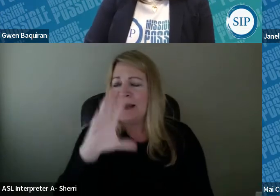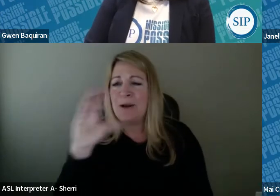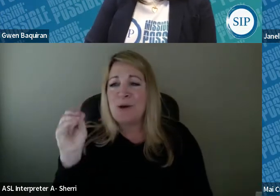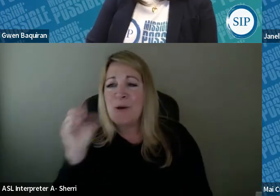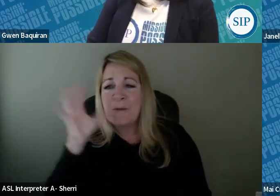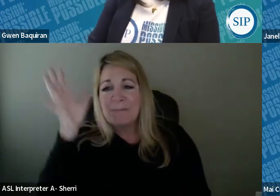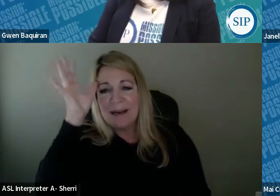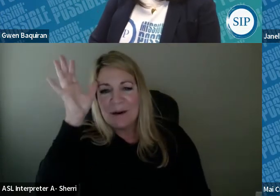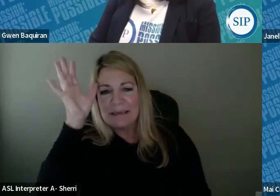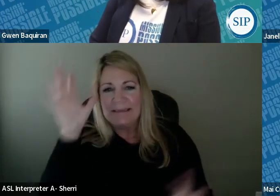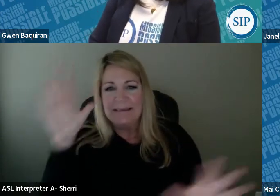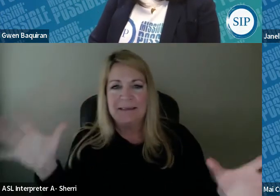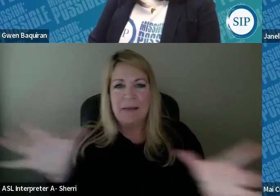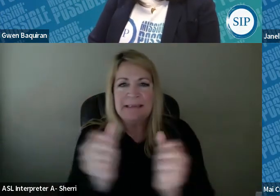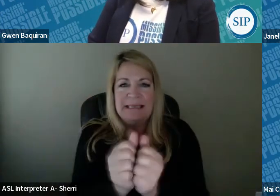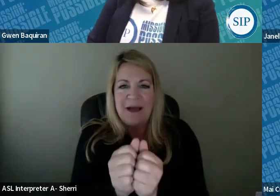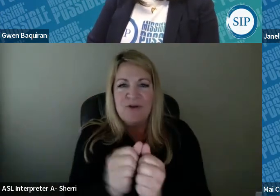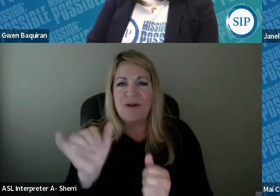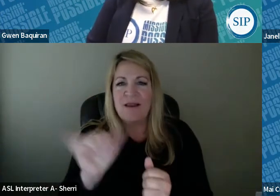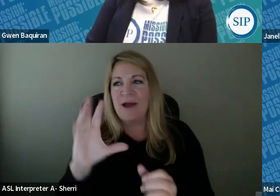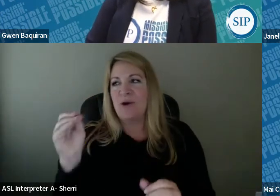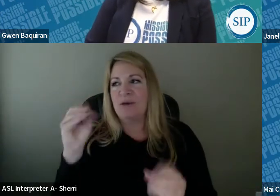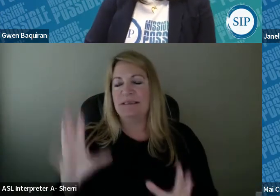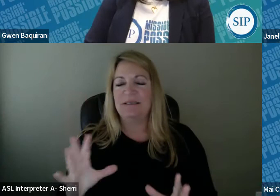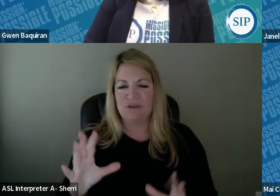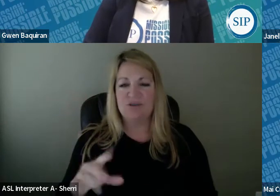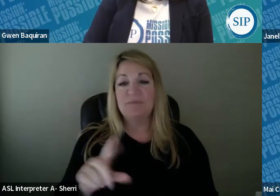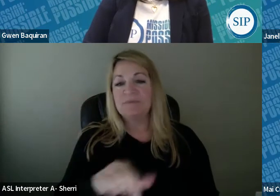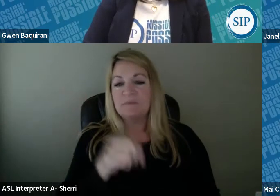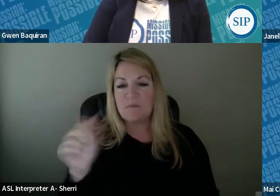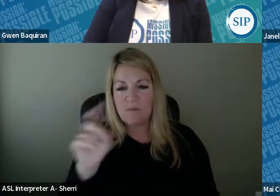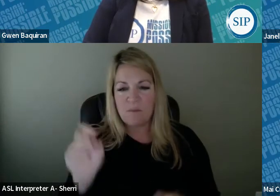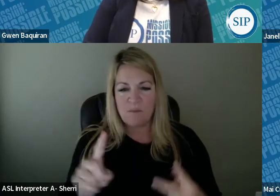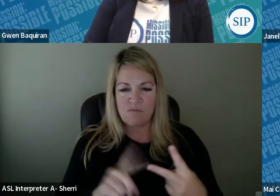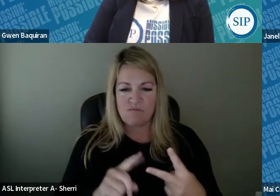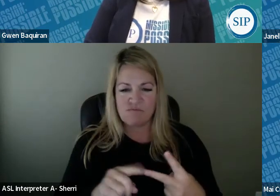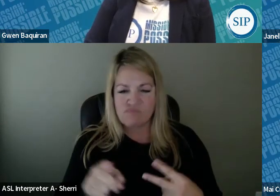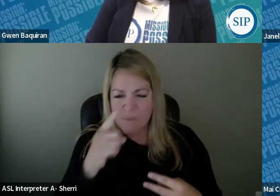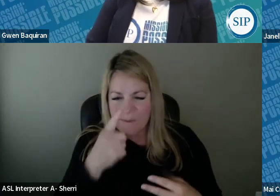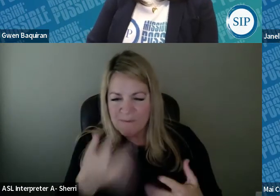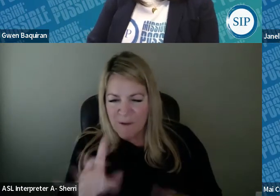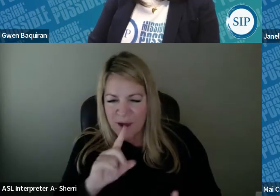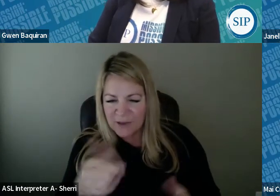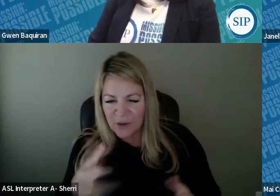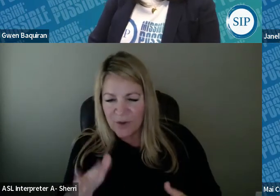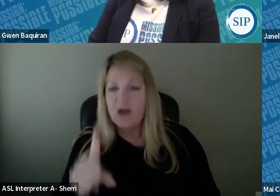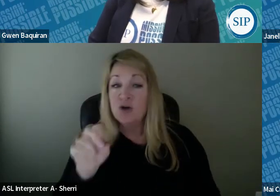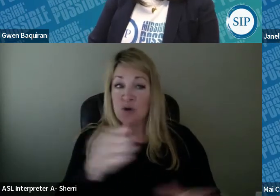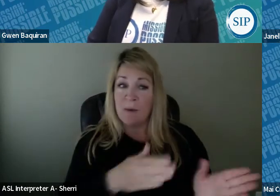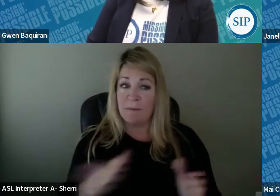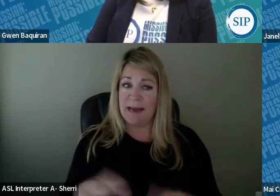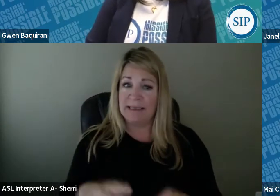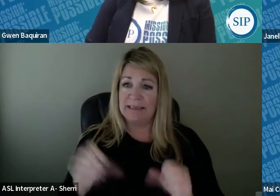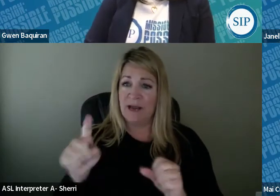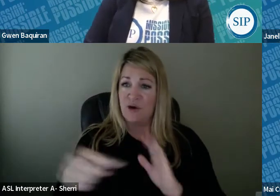coming together as co-teachers. So another question, do you, and you might have already answered this earlier, but do you plan on taking your model